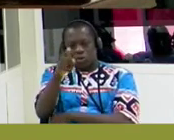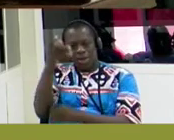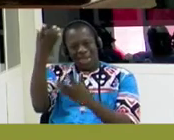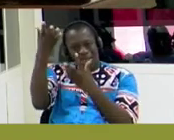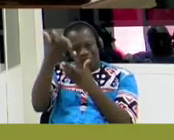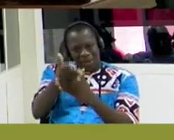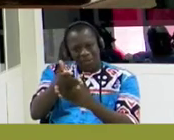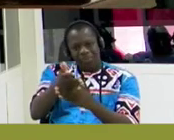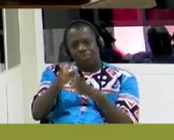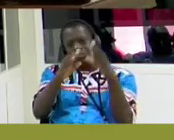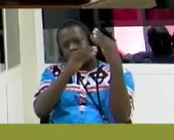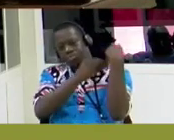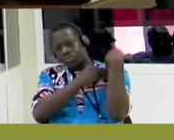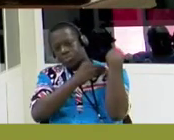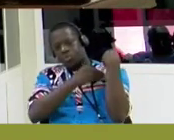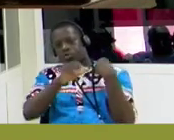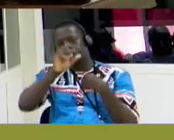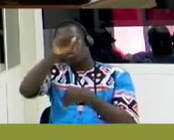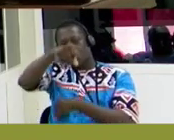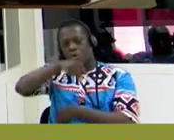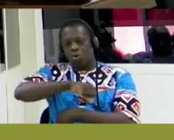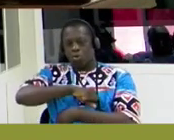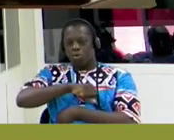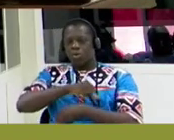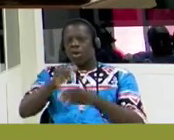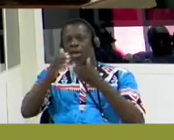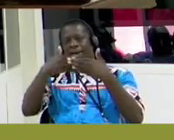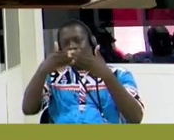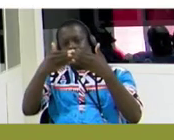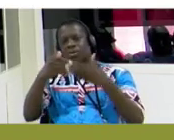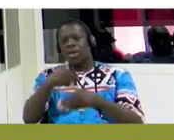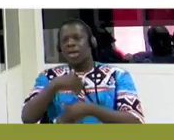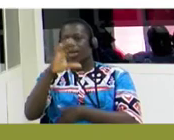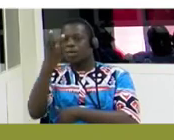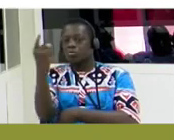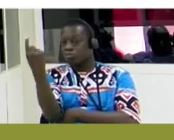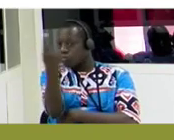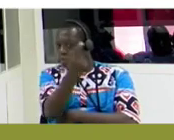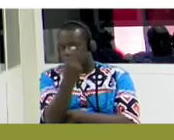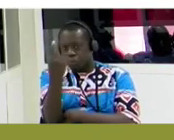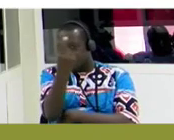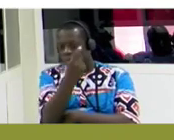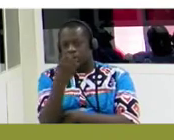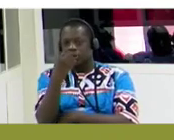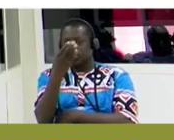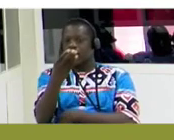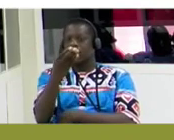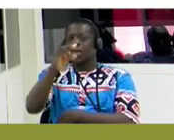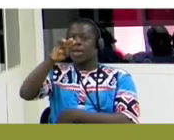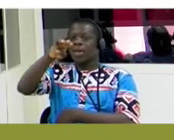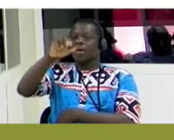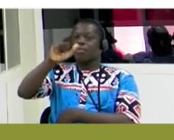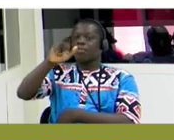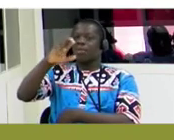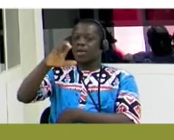is responsible for your actions? Me, I can only say it's Martin. Because of Martin, I went there.